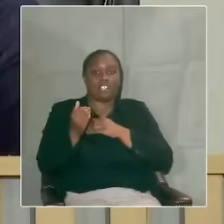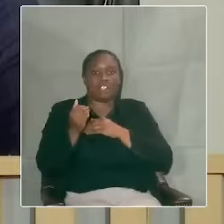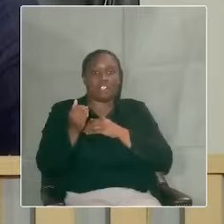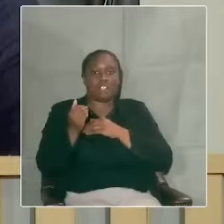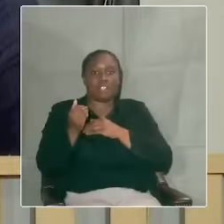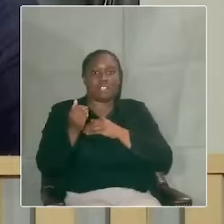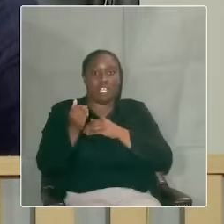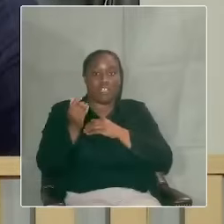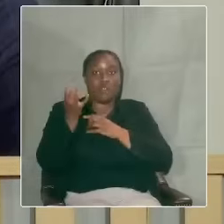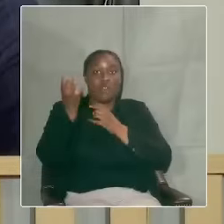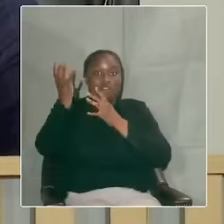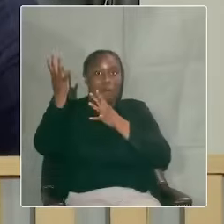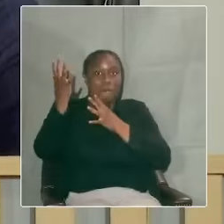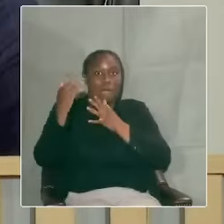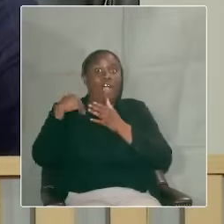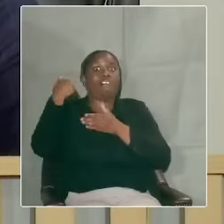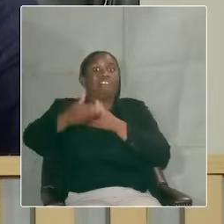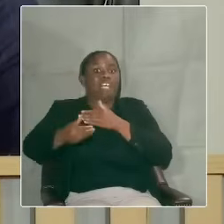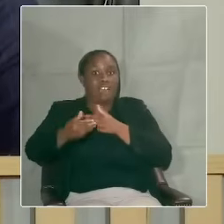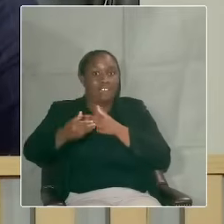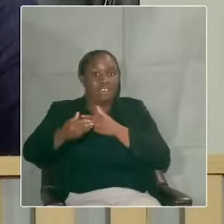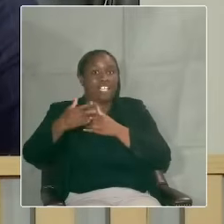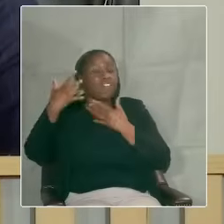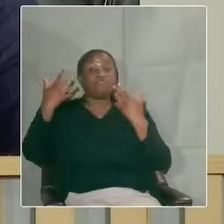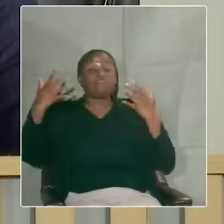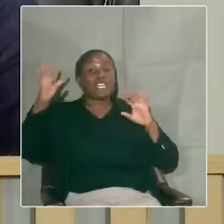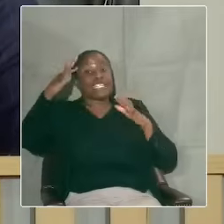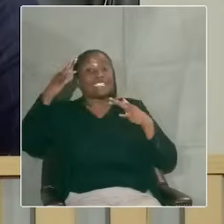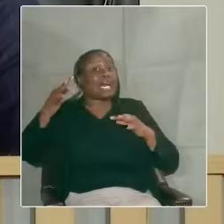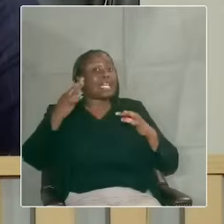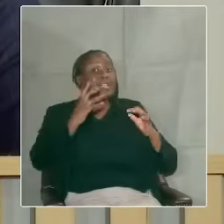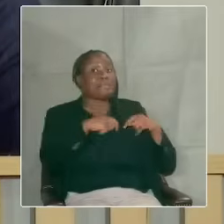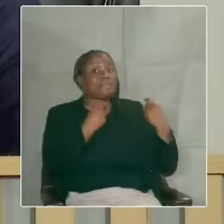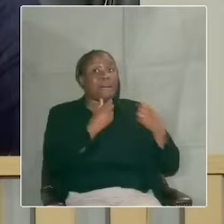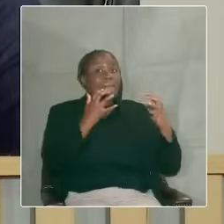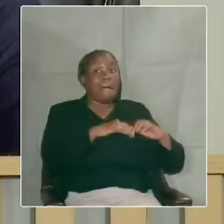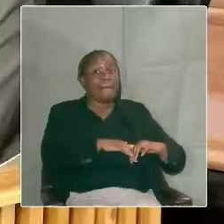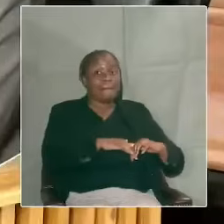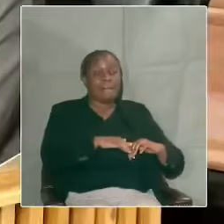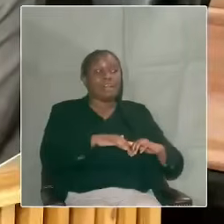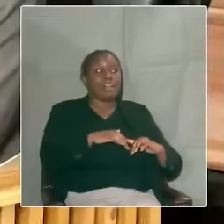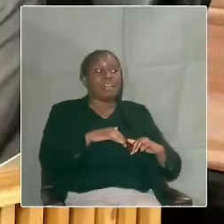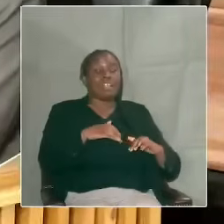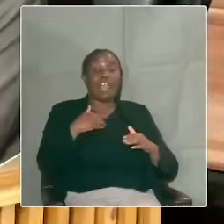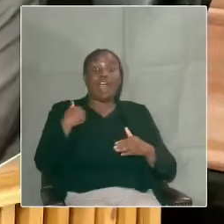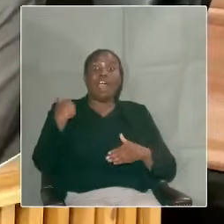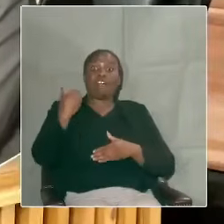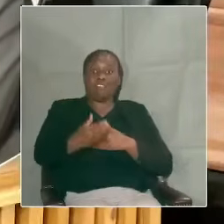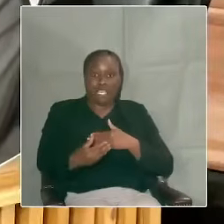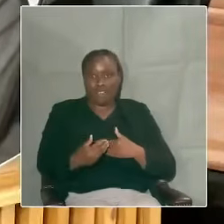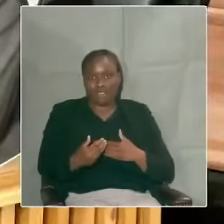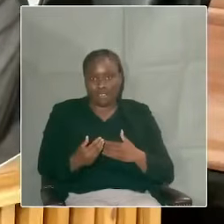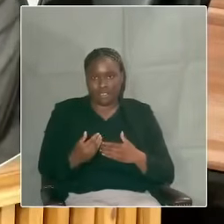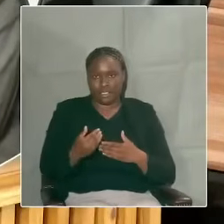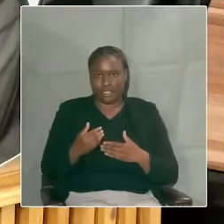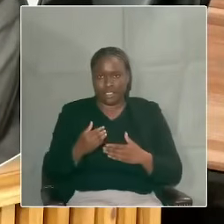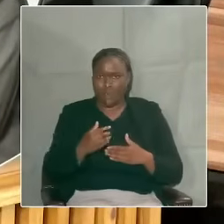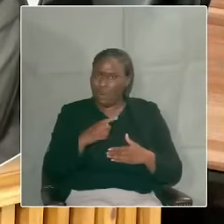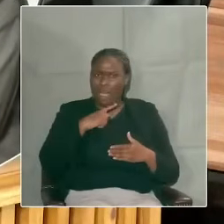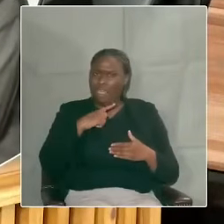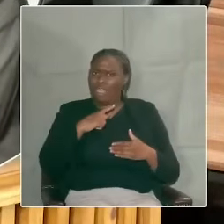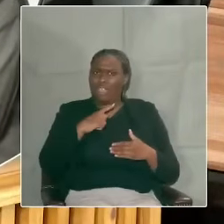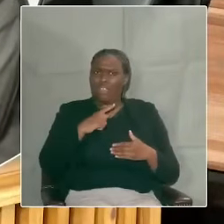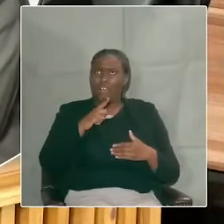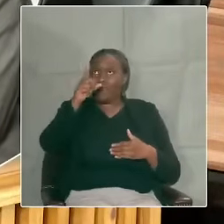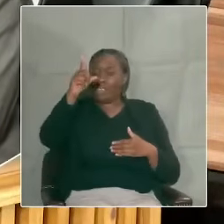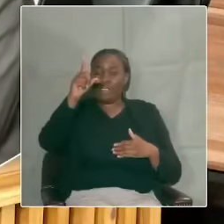which is after the fact. You understand? This information, at least on what we have now, there's nothing that shows that